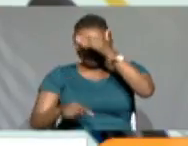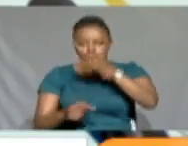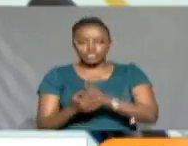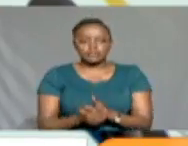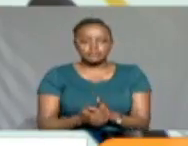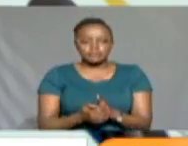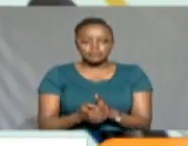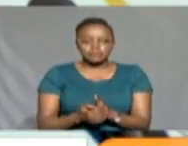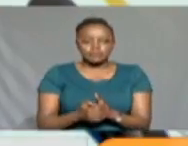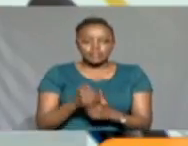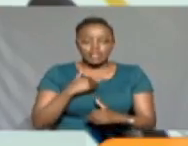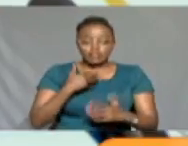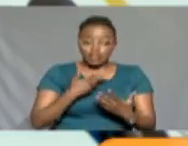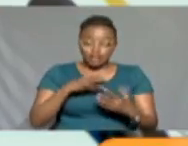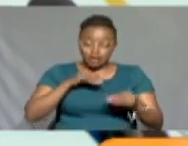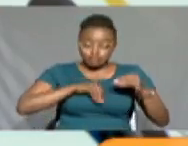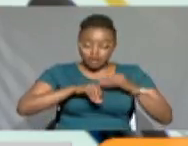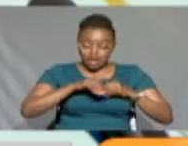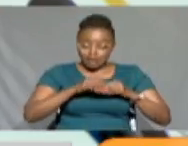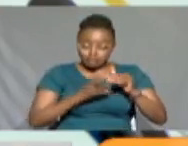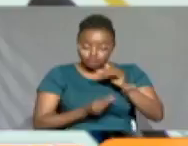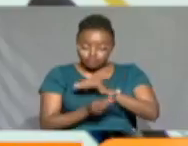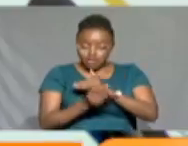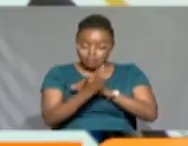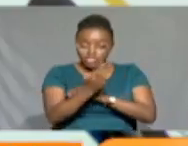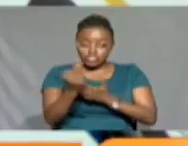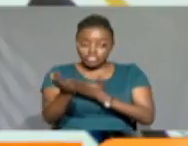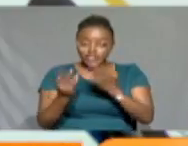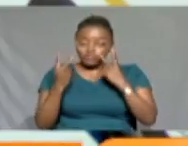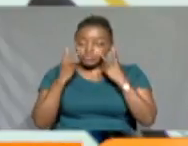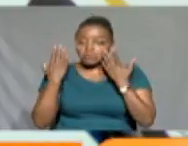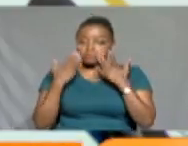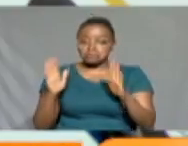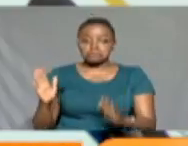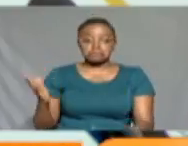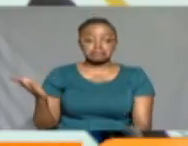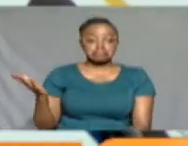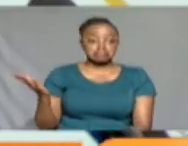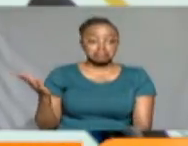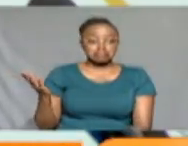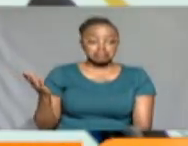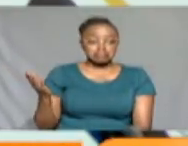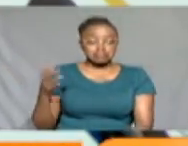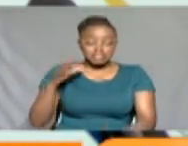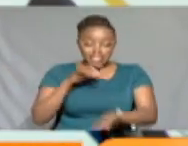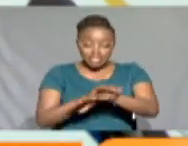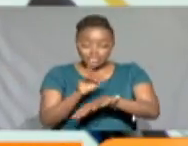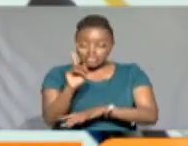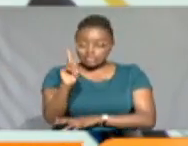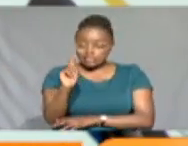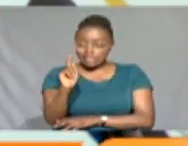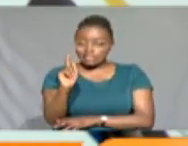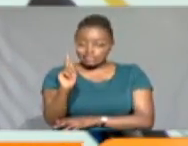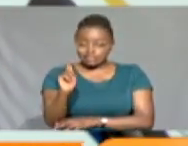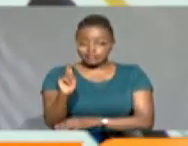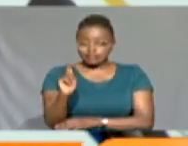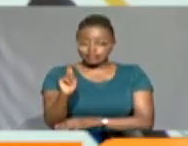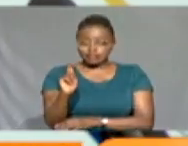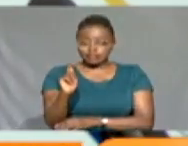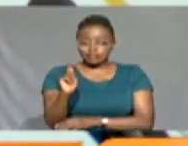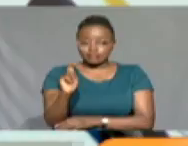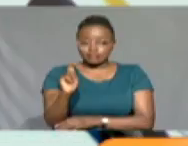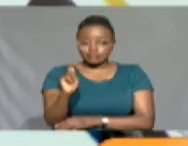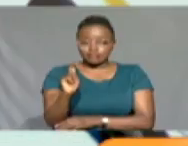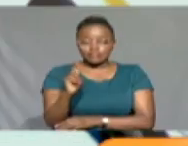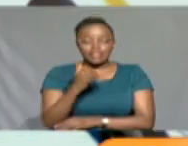largest average bribe per service, you can see that obtaining a tender